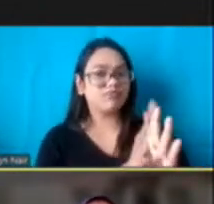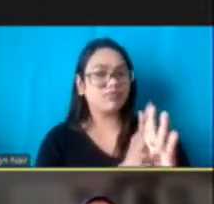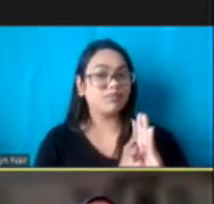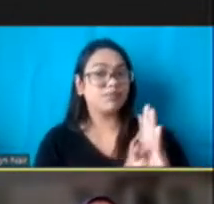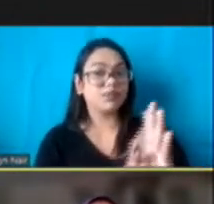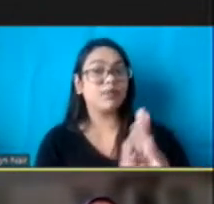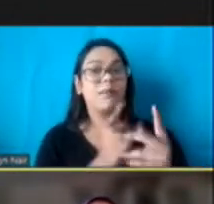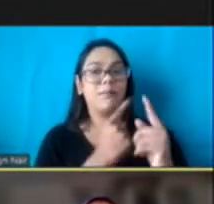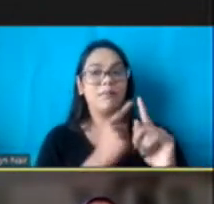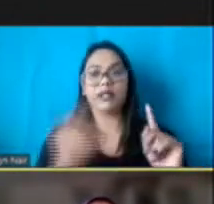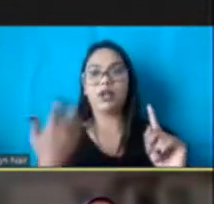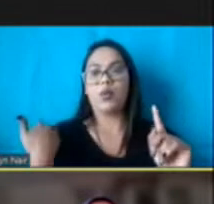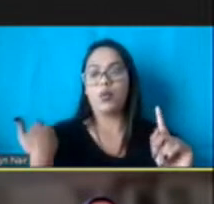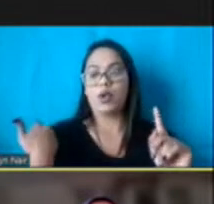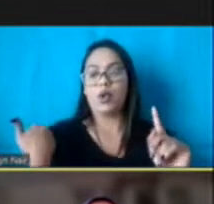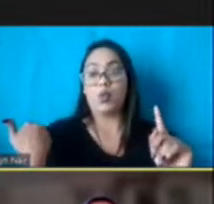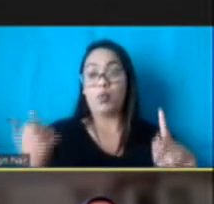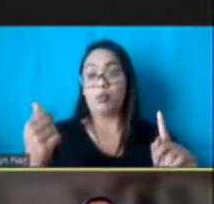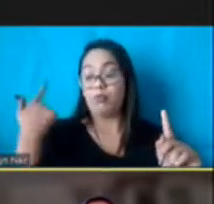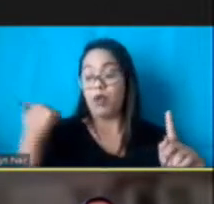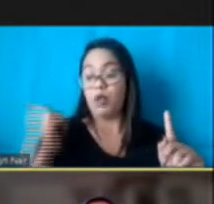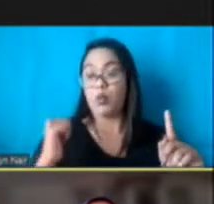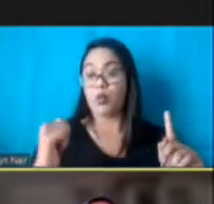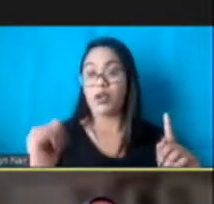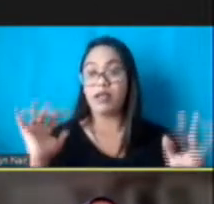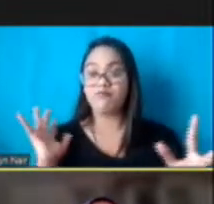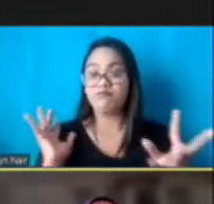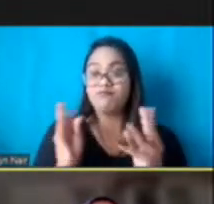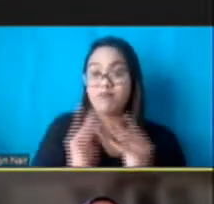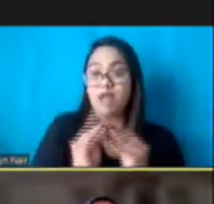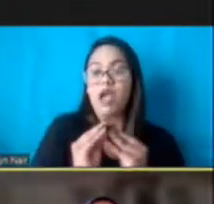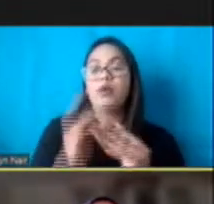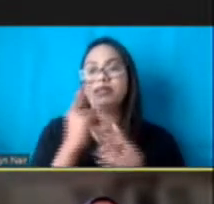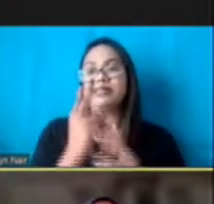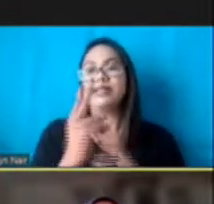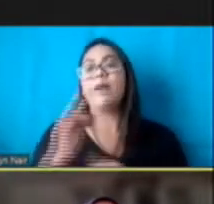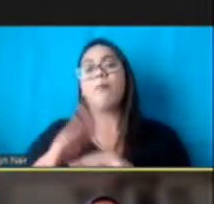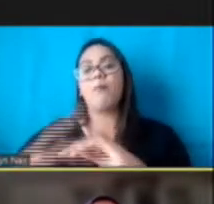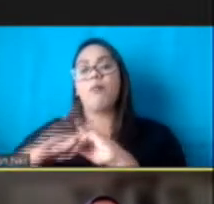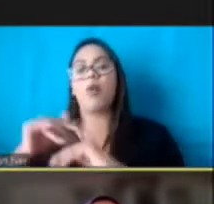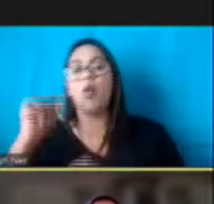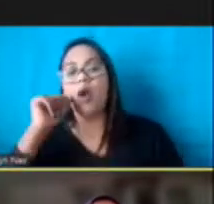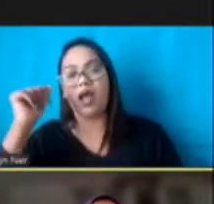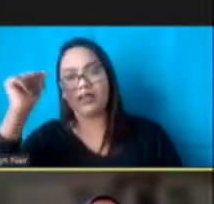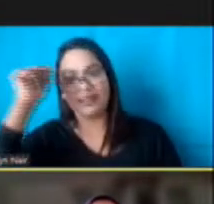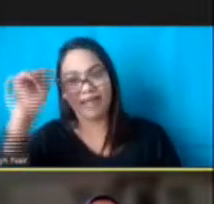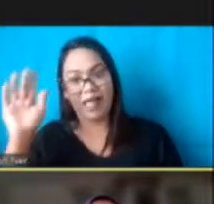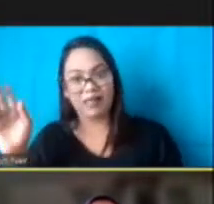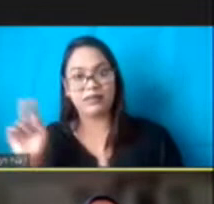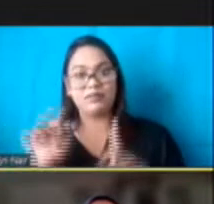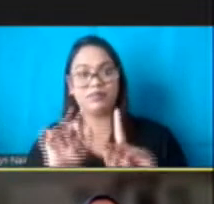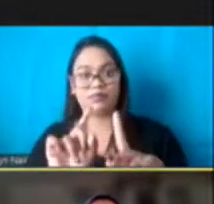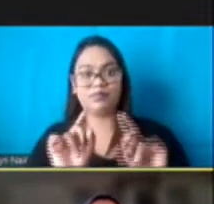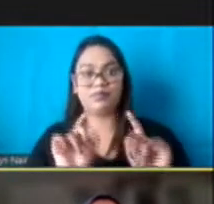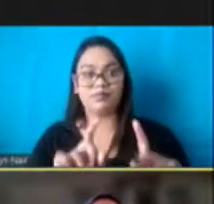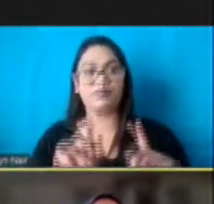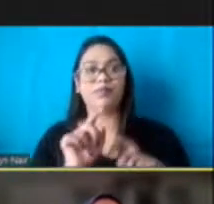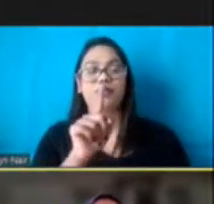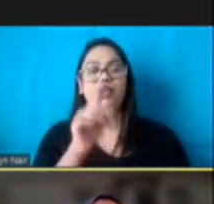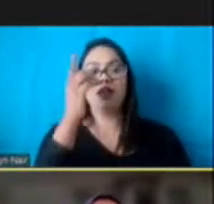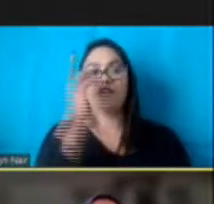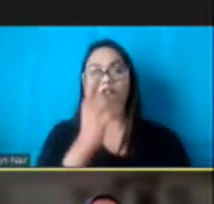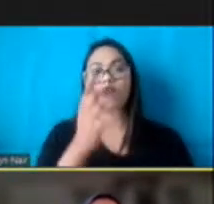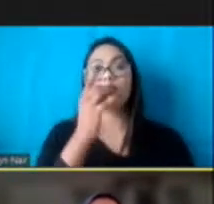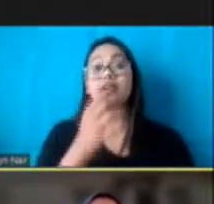last few weeks with more admissions amongst older adults in the last couple of weeks. Just some data around severity. Reminder